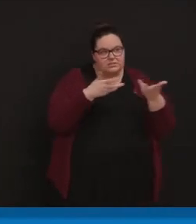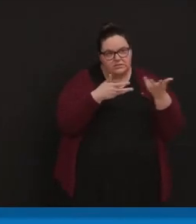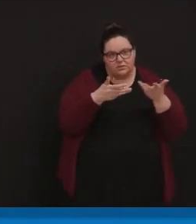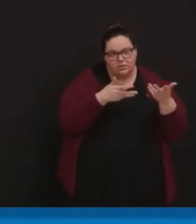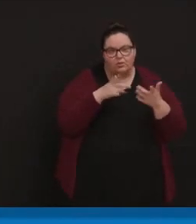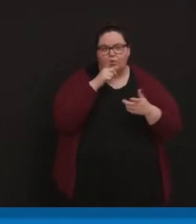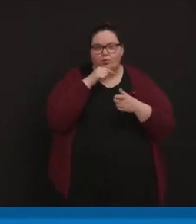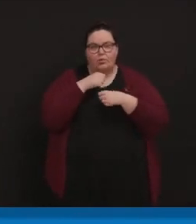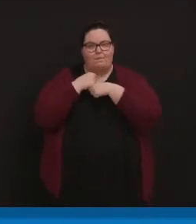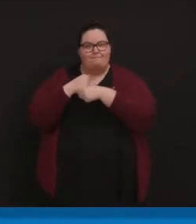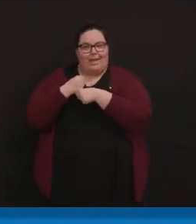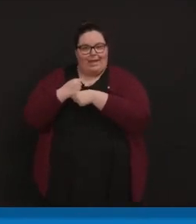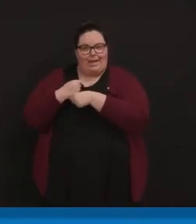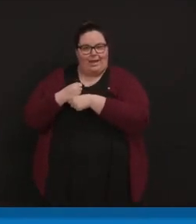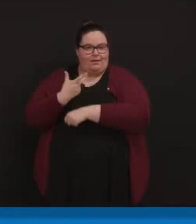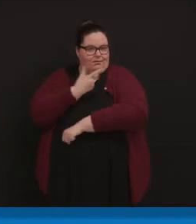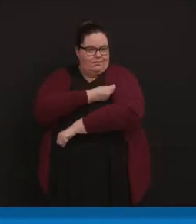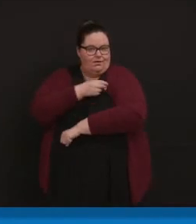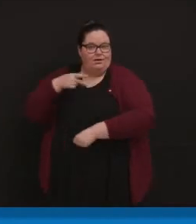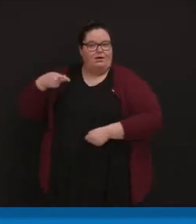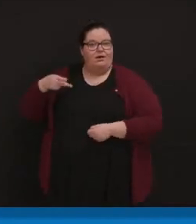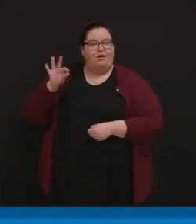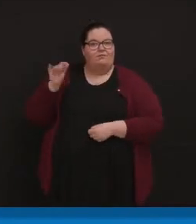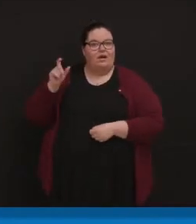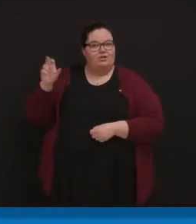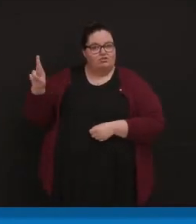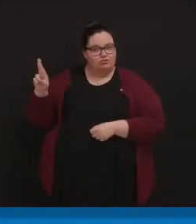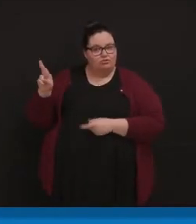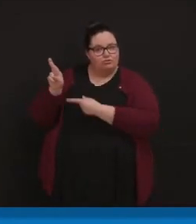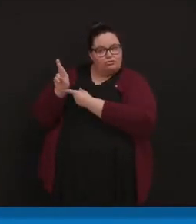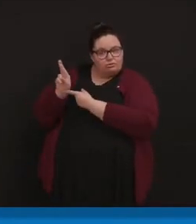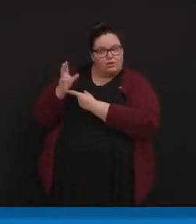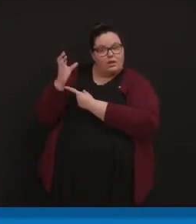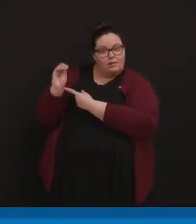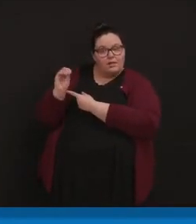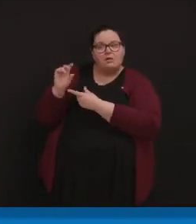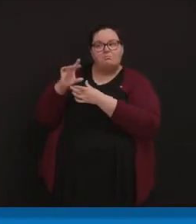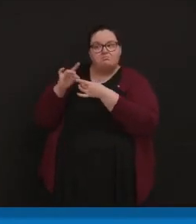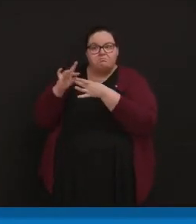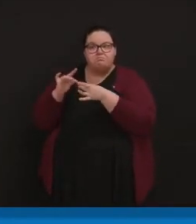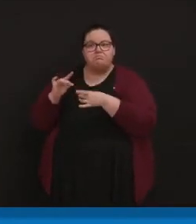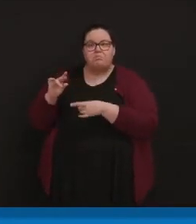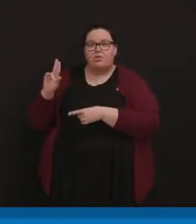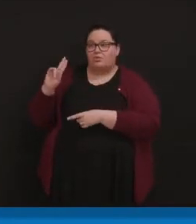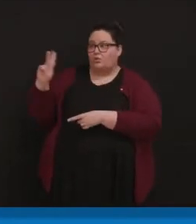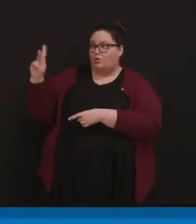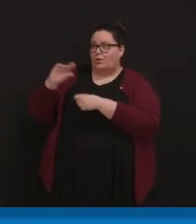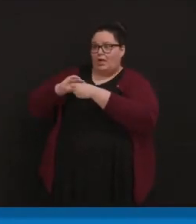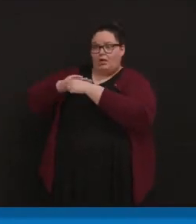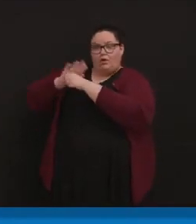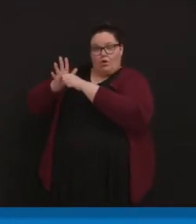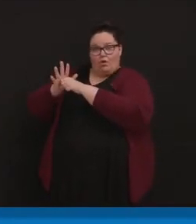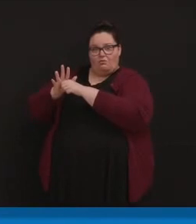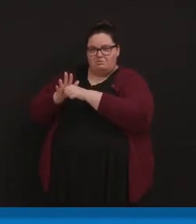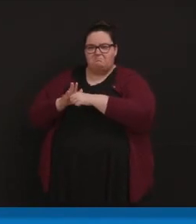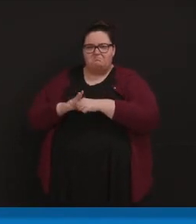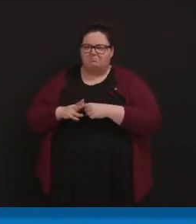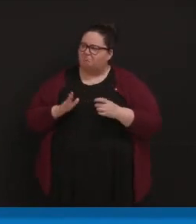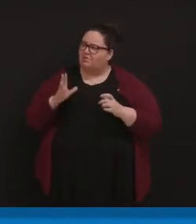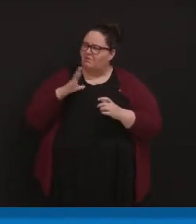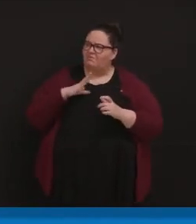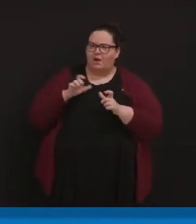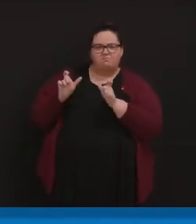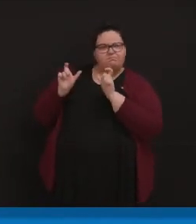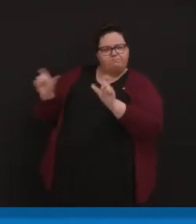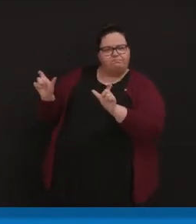the manufacturers about that. Pfizer has said that they could, that right now the UK variant will be covered by the current vaccine, but if